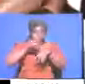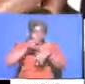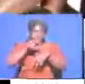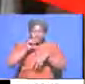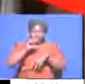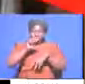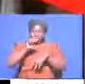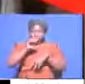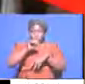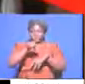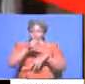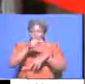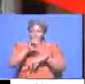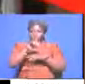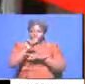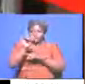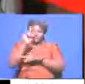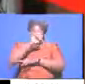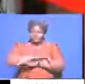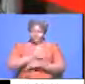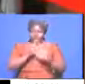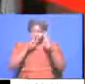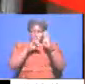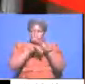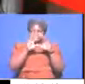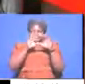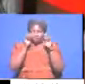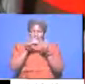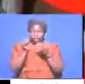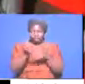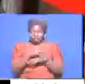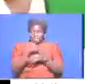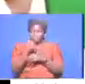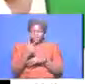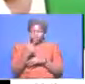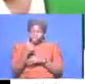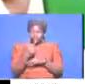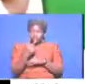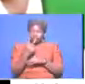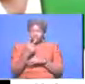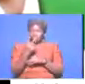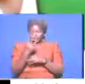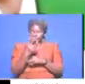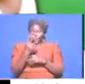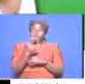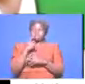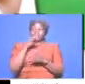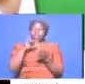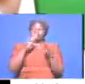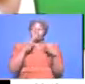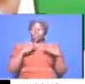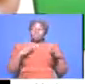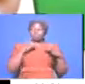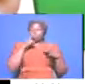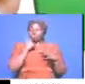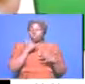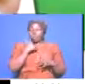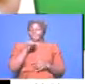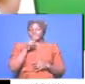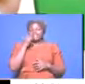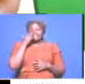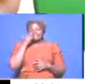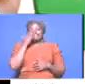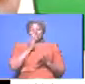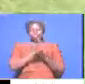17th of April, Professor Tenge noted that most of the people who express the symptoms of sickle cell are likely to have received the disease from